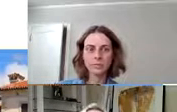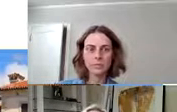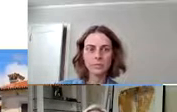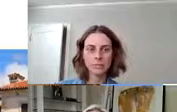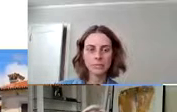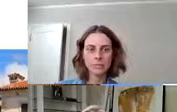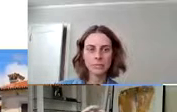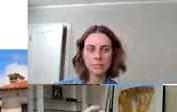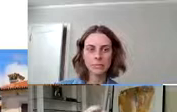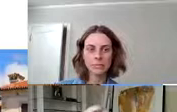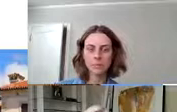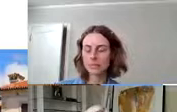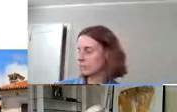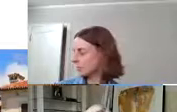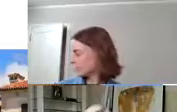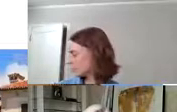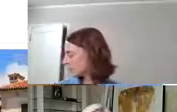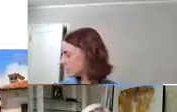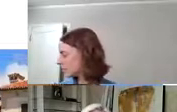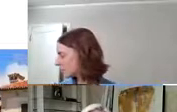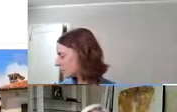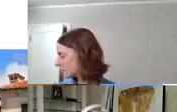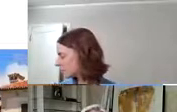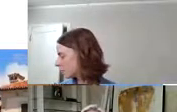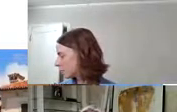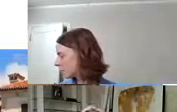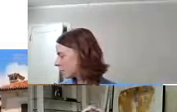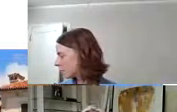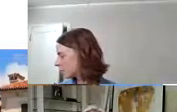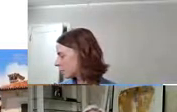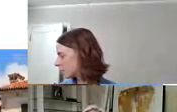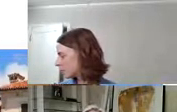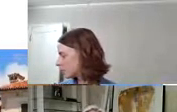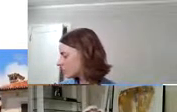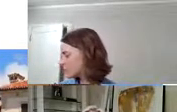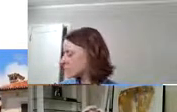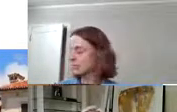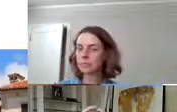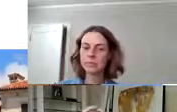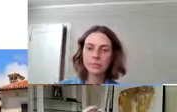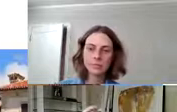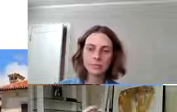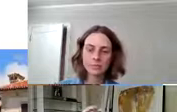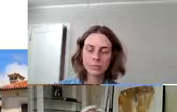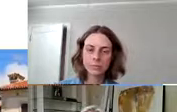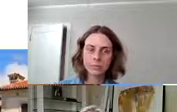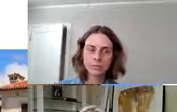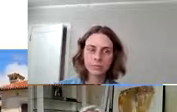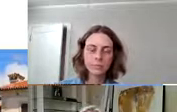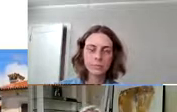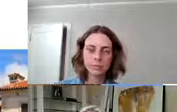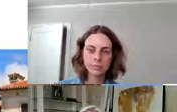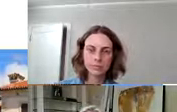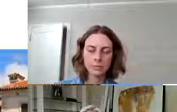Sargent at the bottom of your screen. This bayfront Renaissance-inspired home, bordered by mangroves and rocky